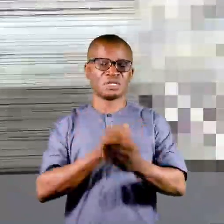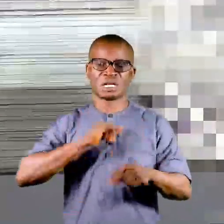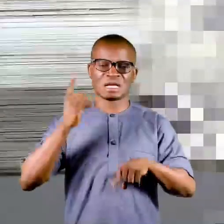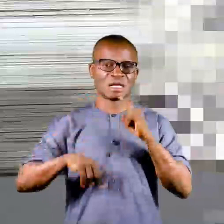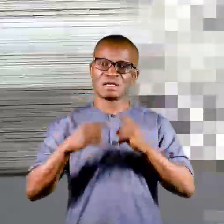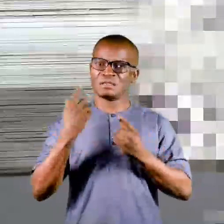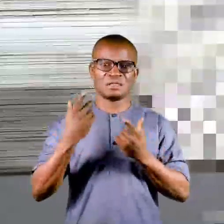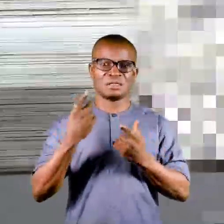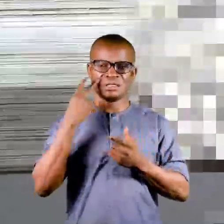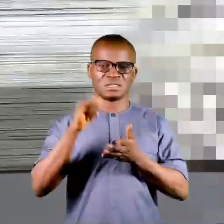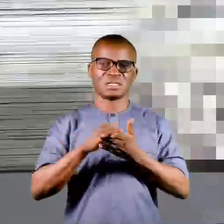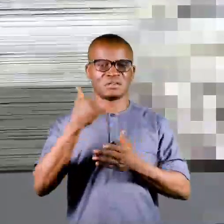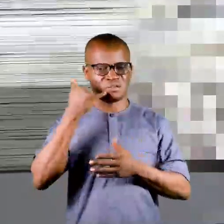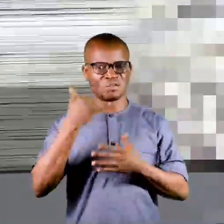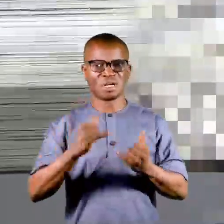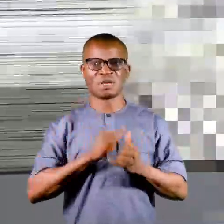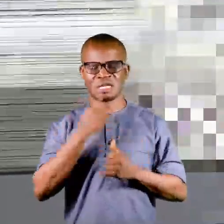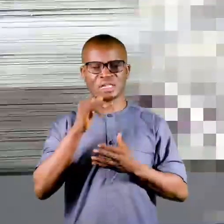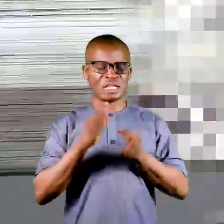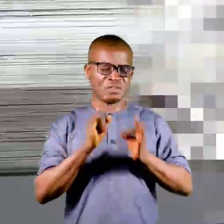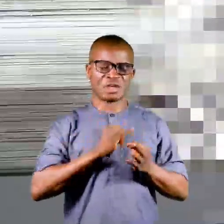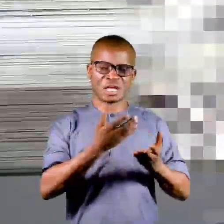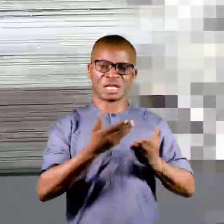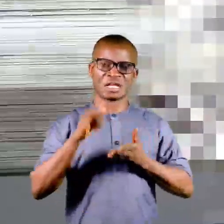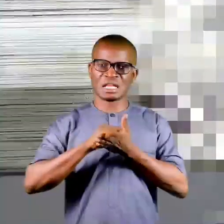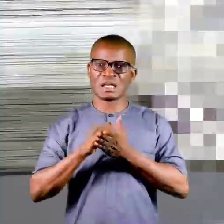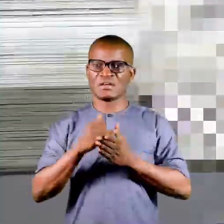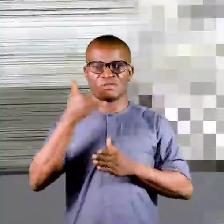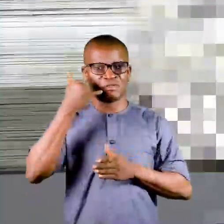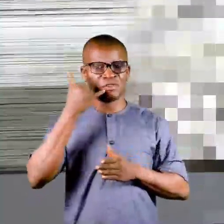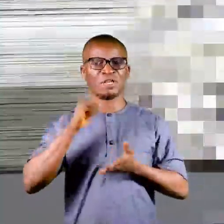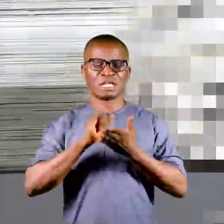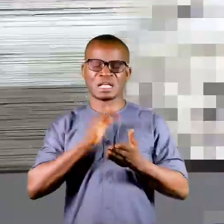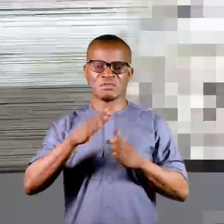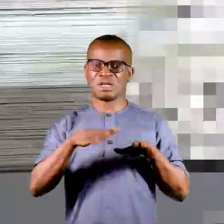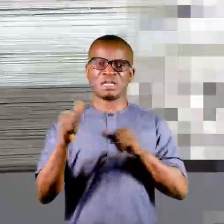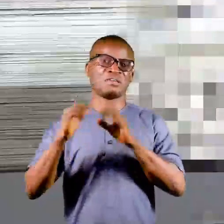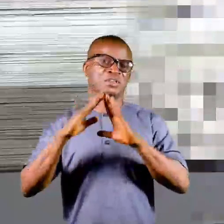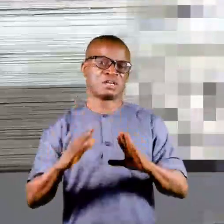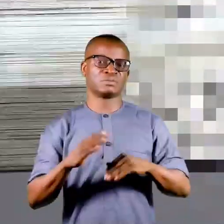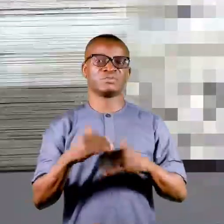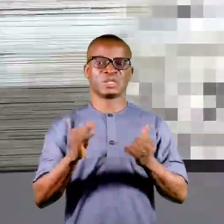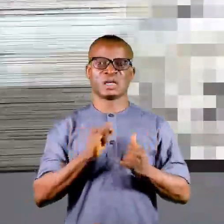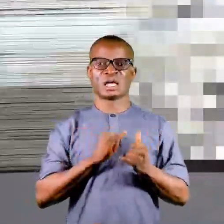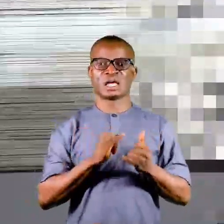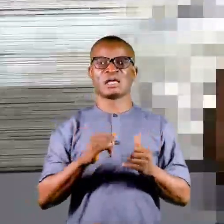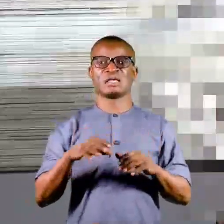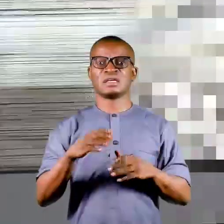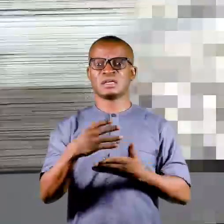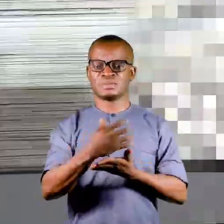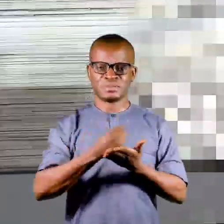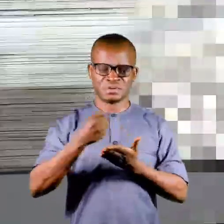the phone and now sees it that maybe if I carry the phone that will make me to leave that house, and I took the phone and